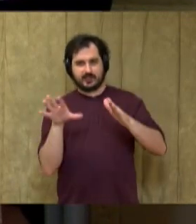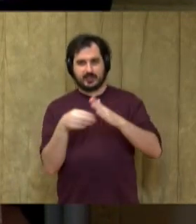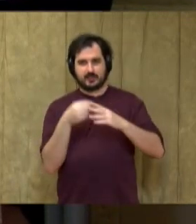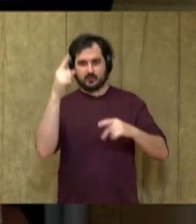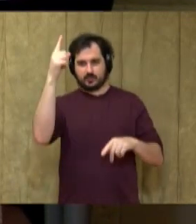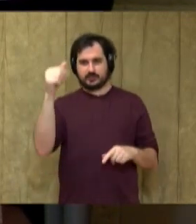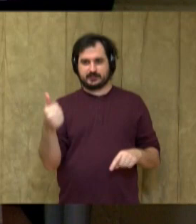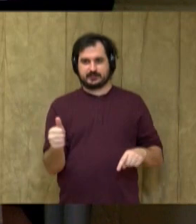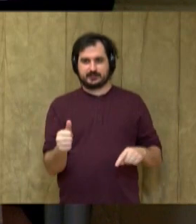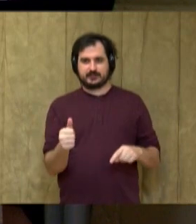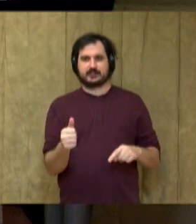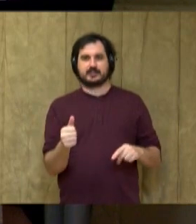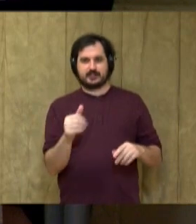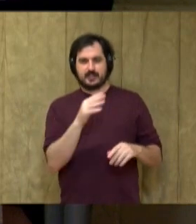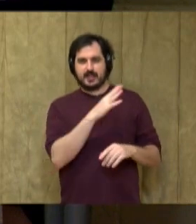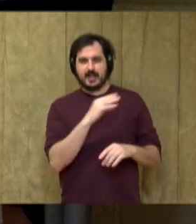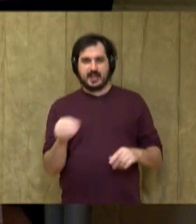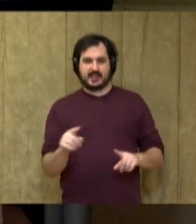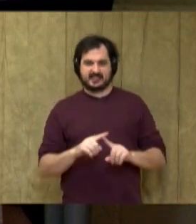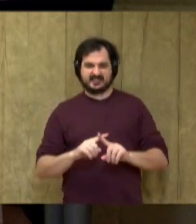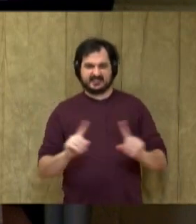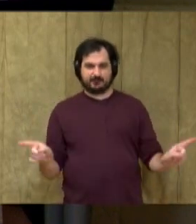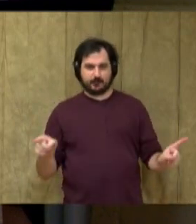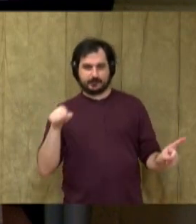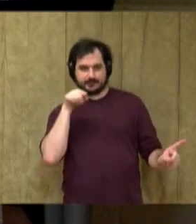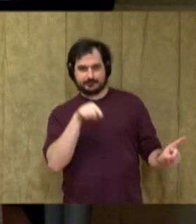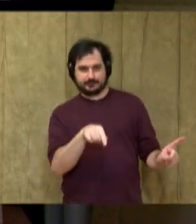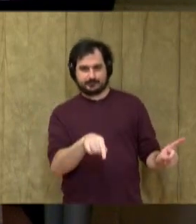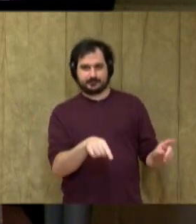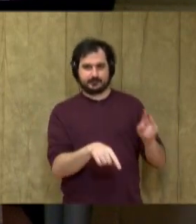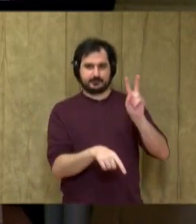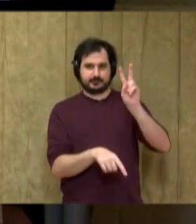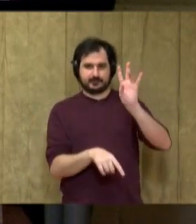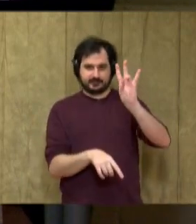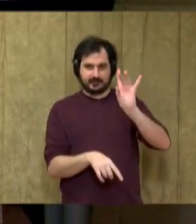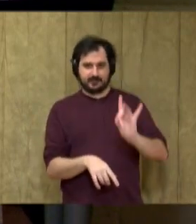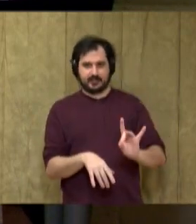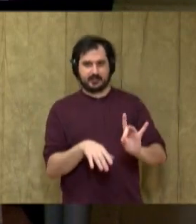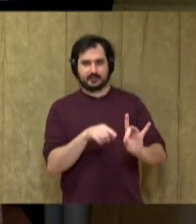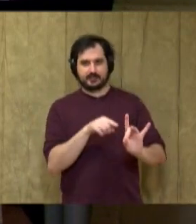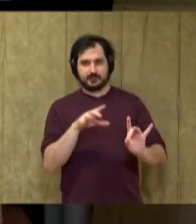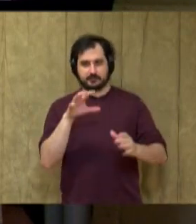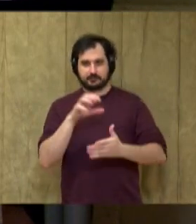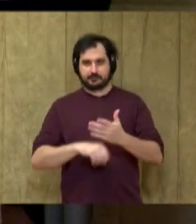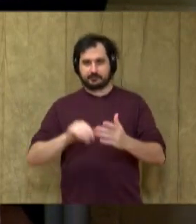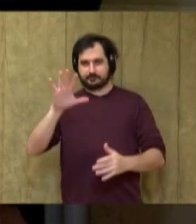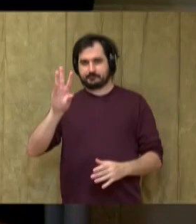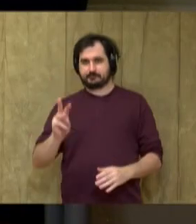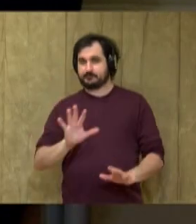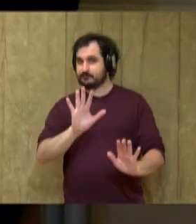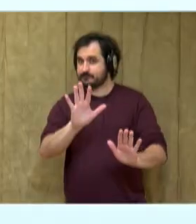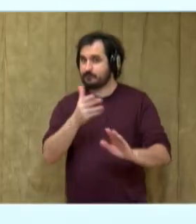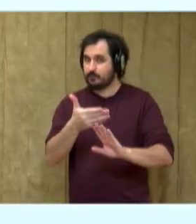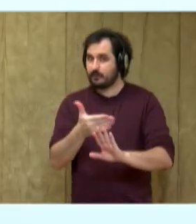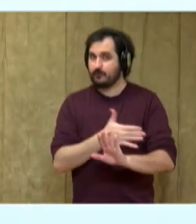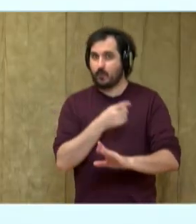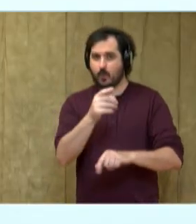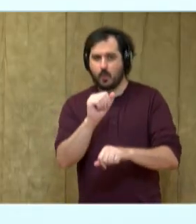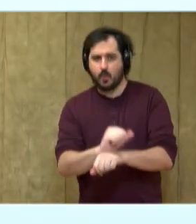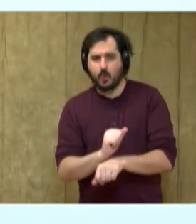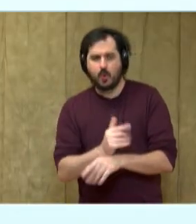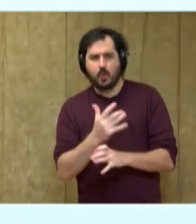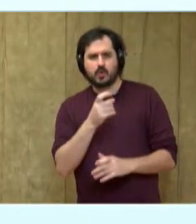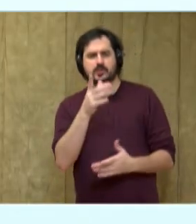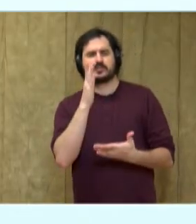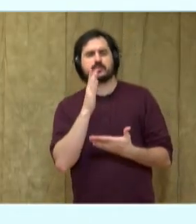finding the difference of these two. Before you work this out, I want you to stop and think to yourself, what would be easier